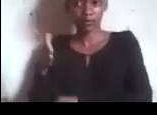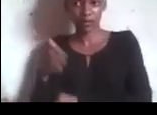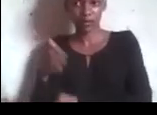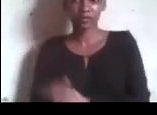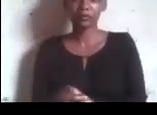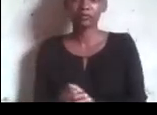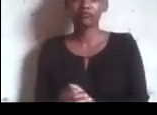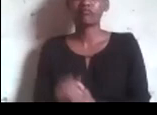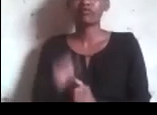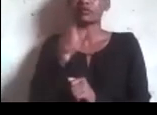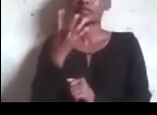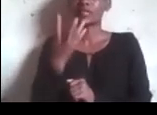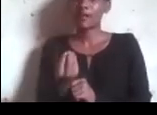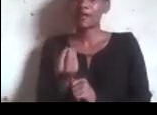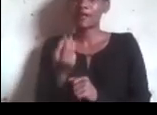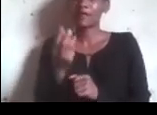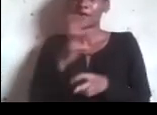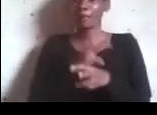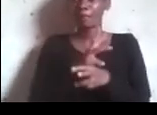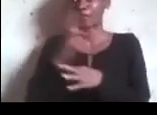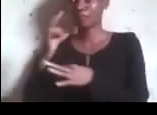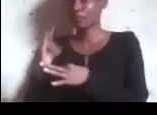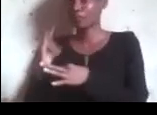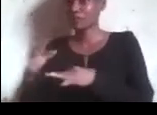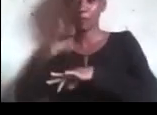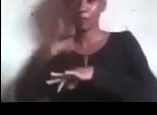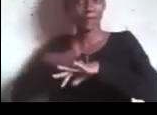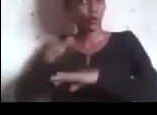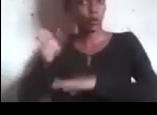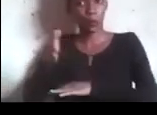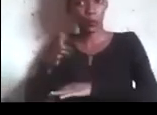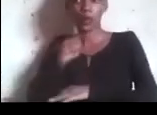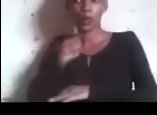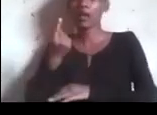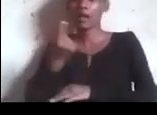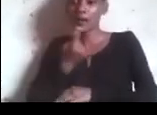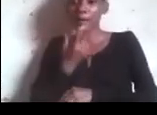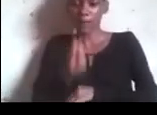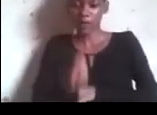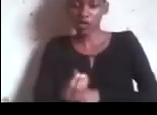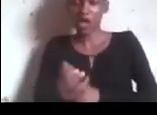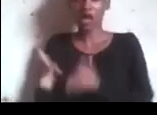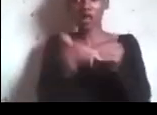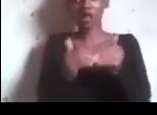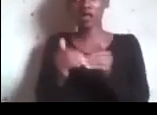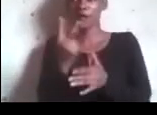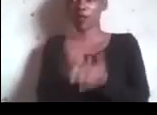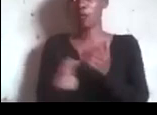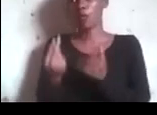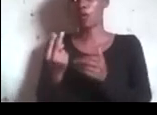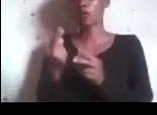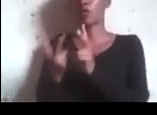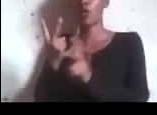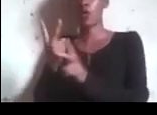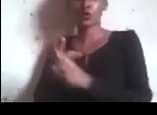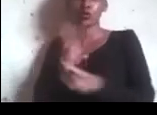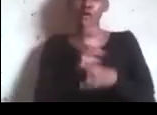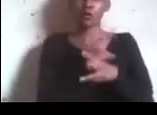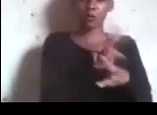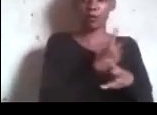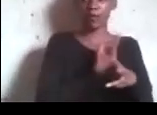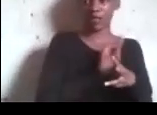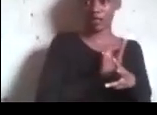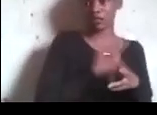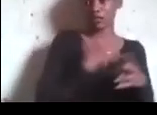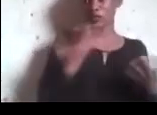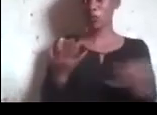who are married and raising their children together. And then there are single mothers and single fathers